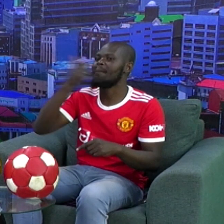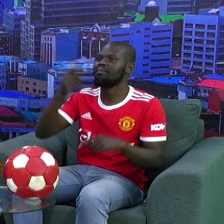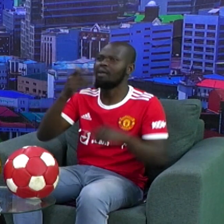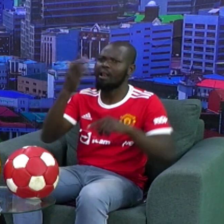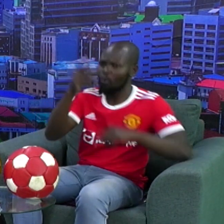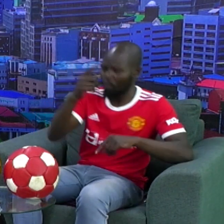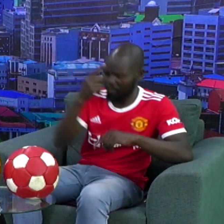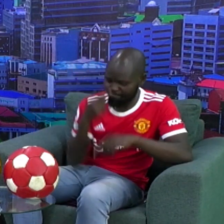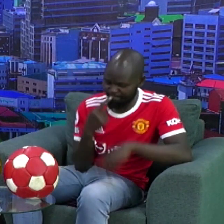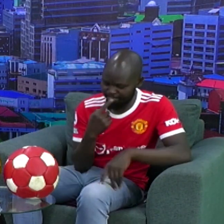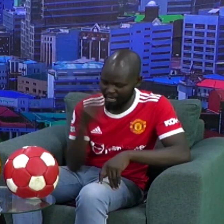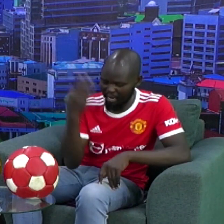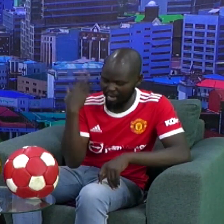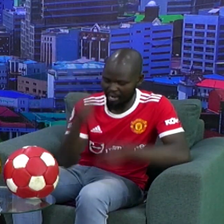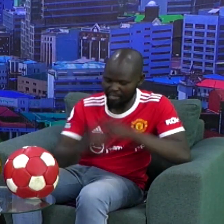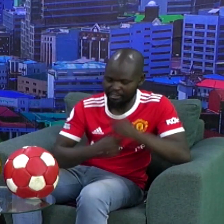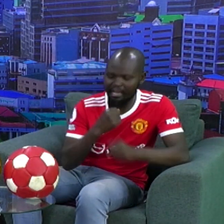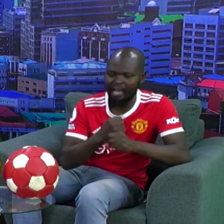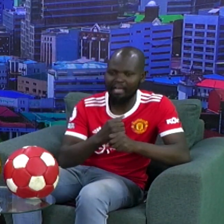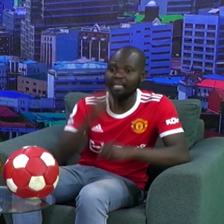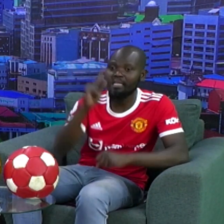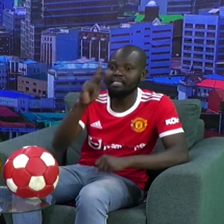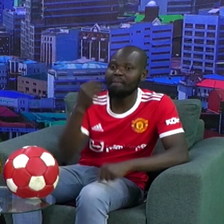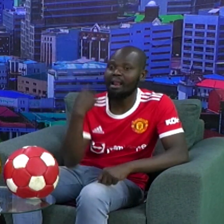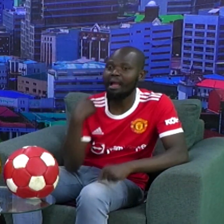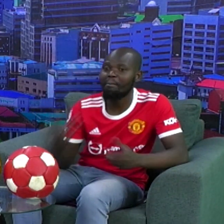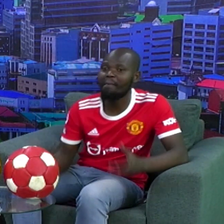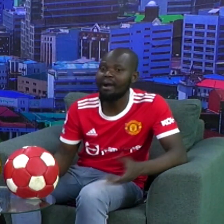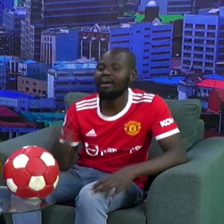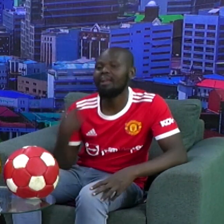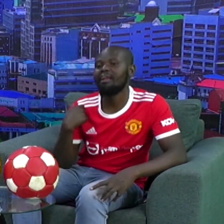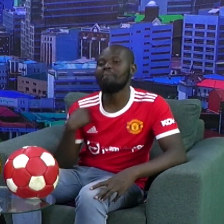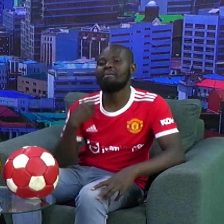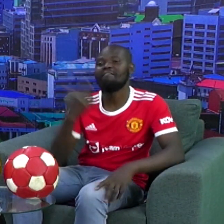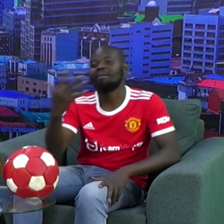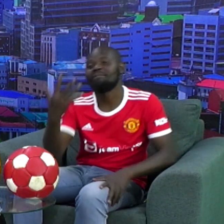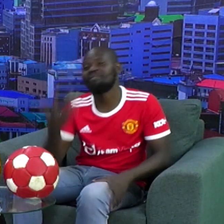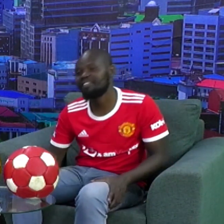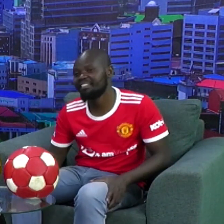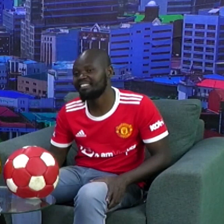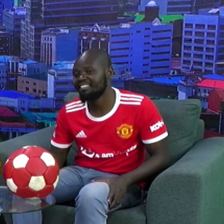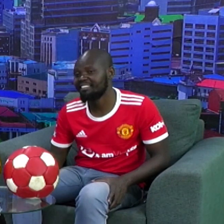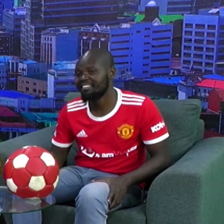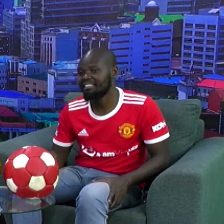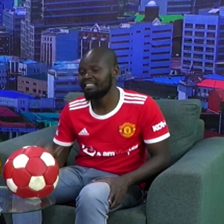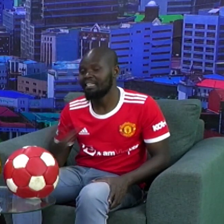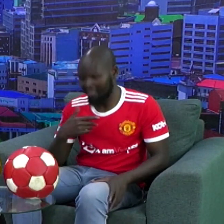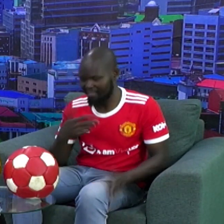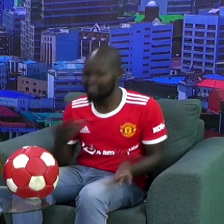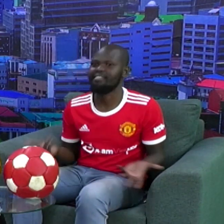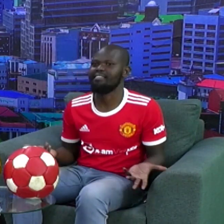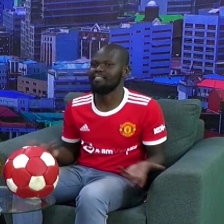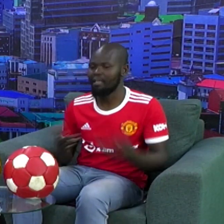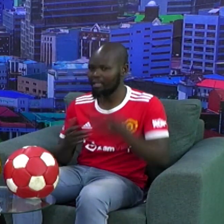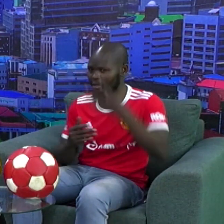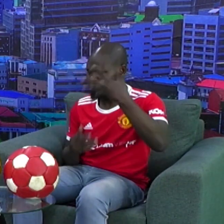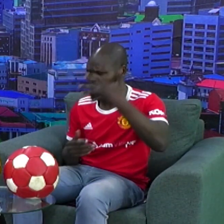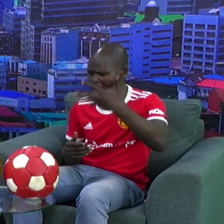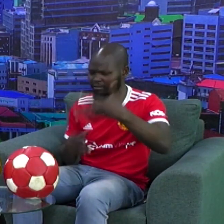had lost, but KCB has an opportunity to win this game. Last year, KCB was number 5.